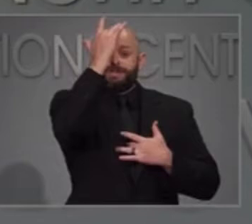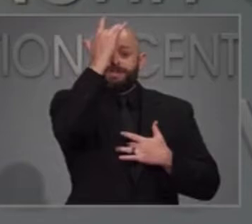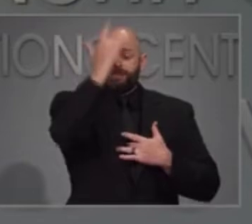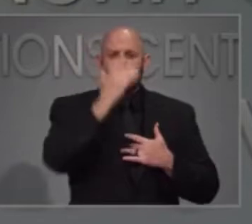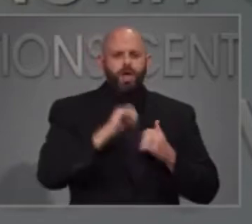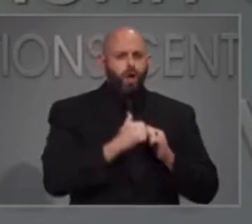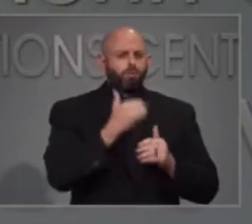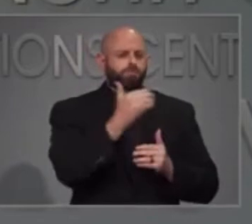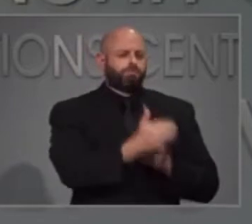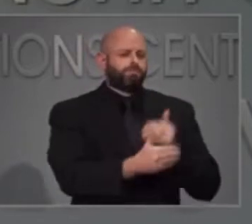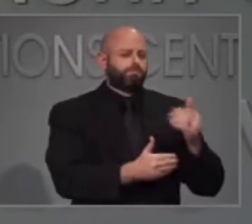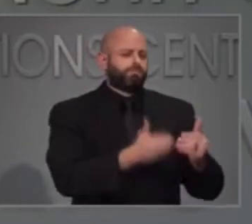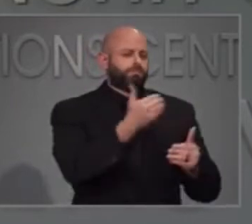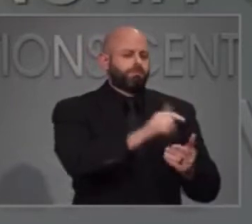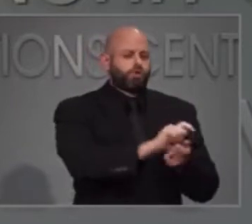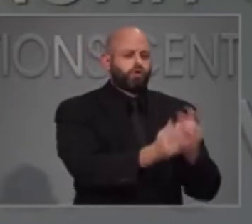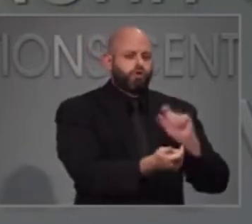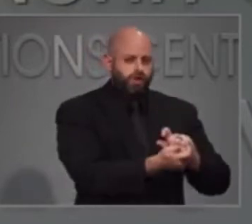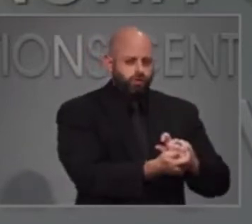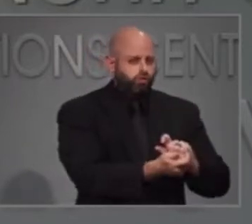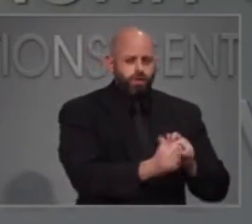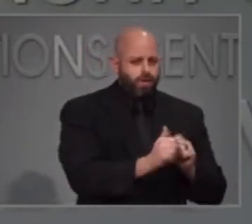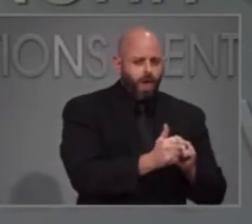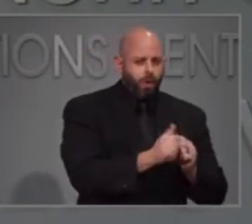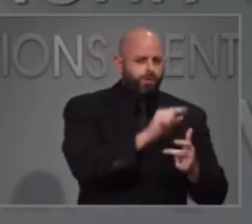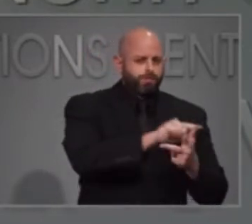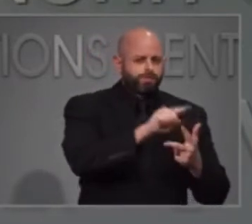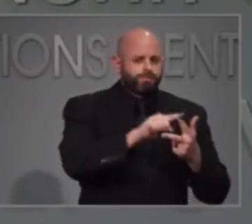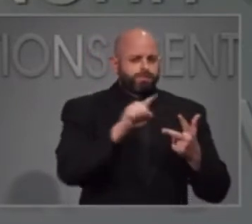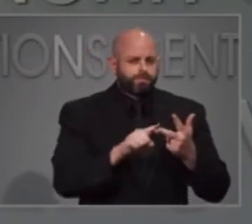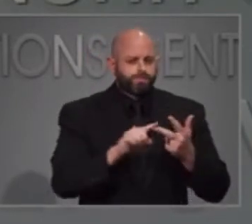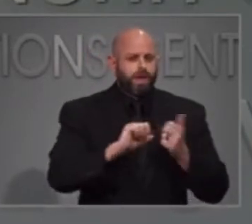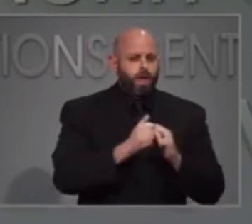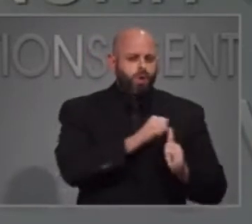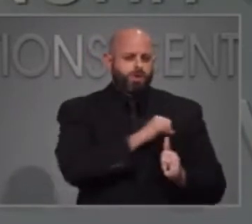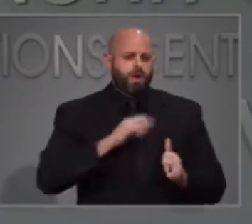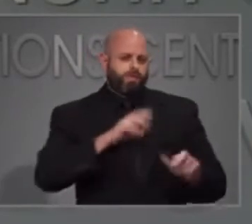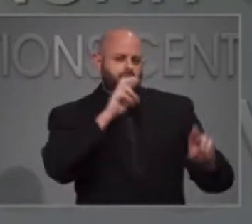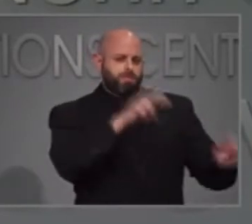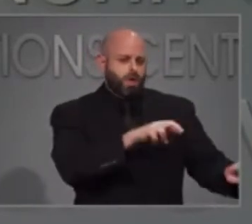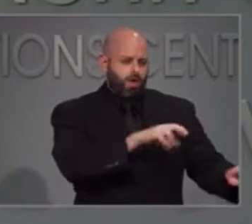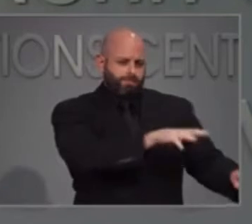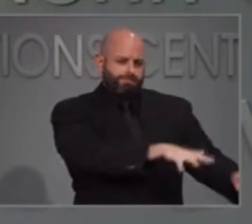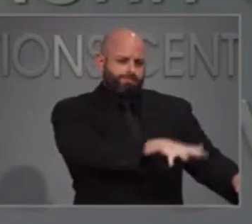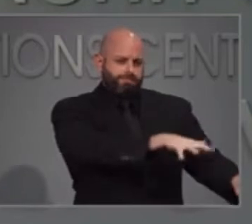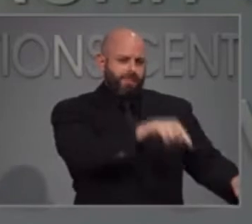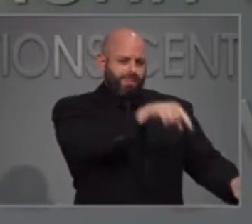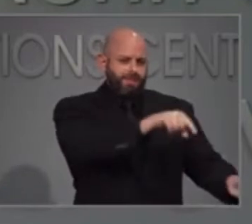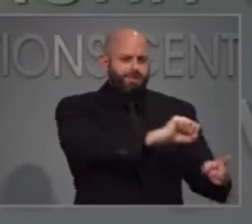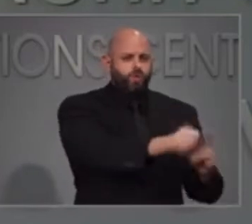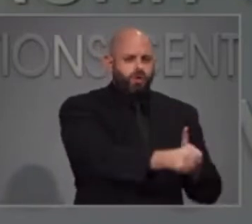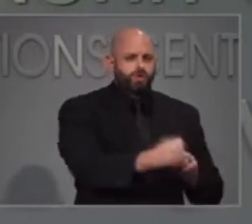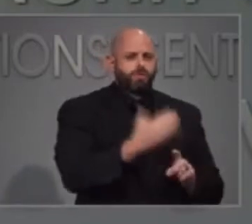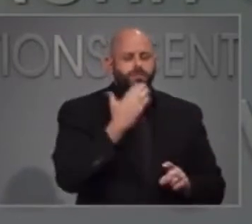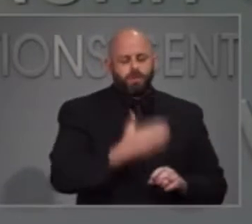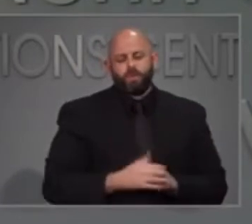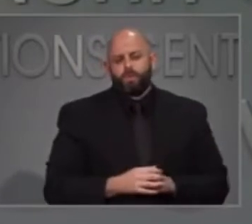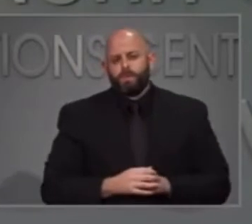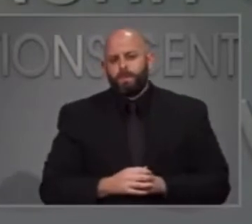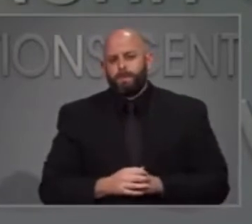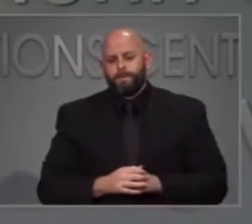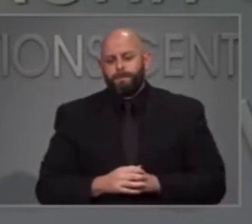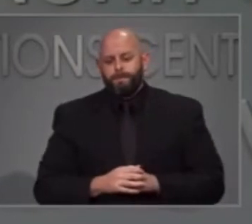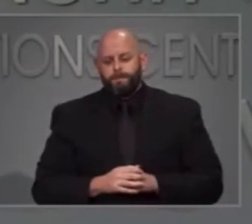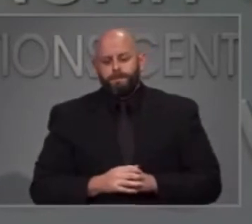others once they started showing symptoms. How did staff respond in this case? Thanks. We're